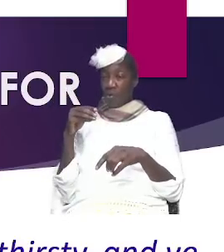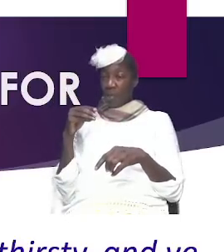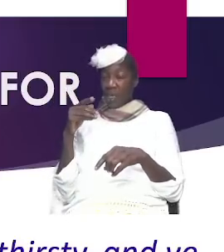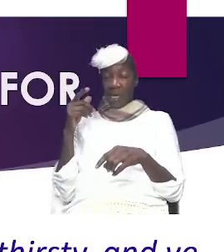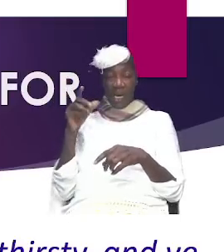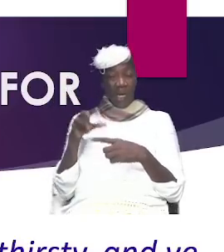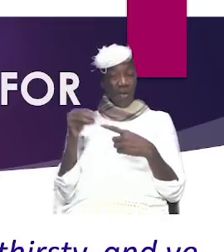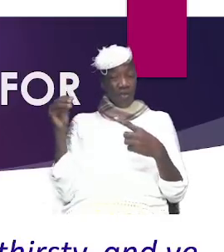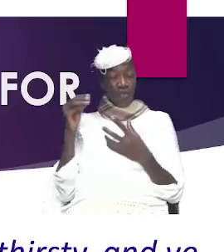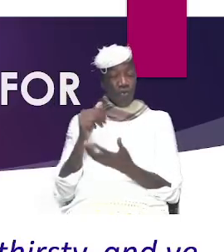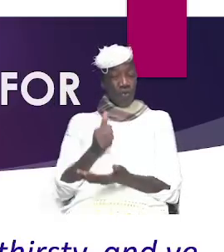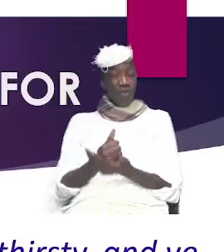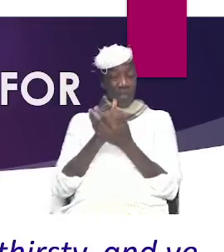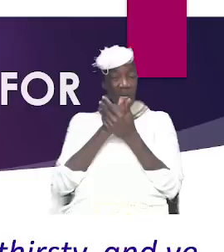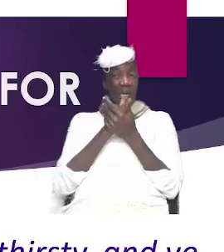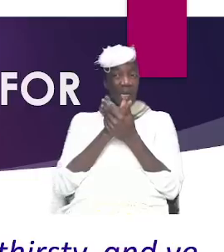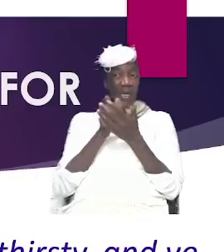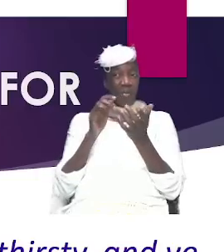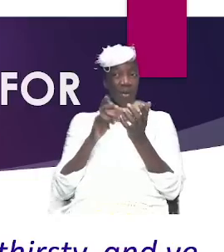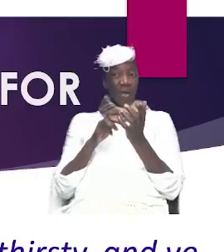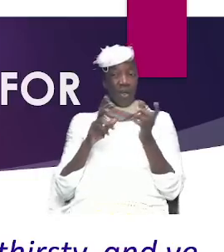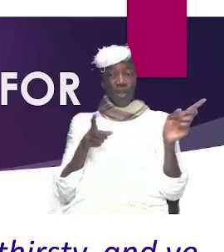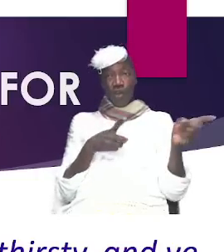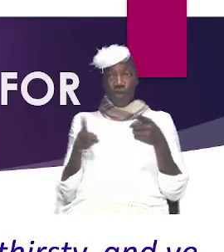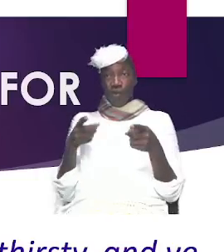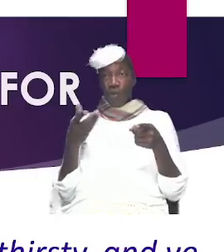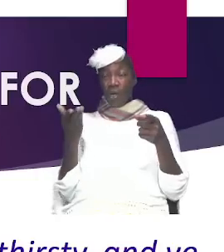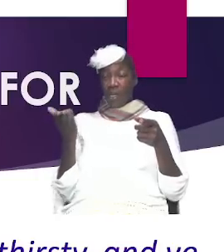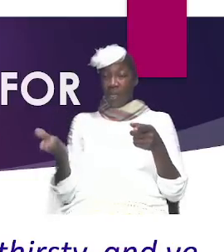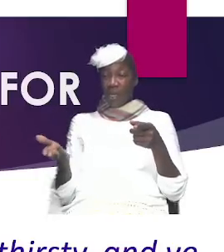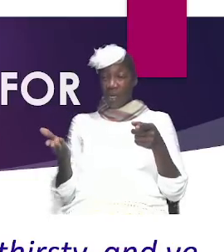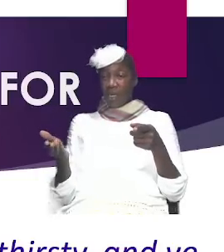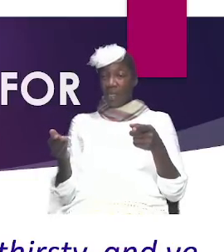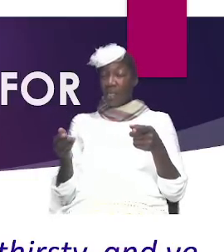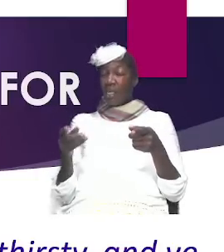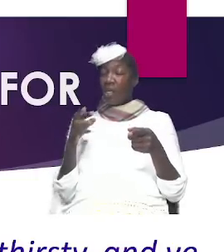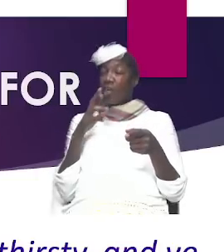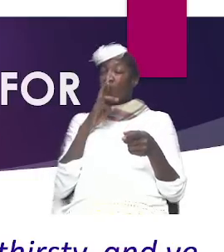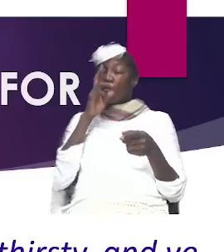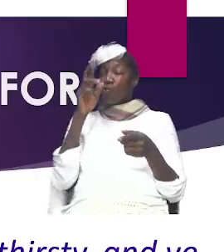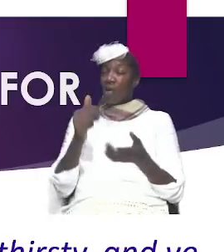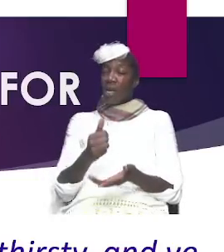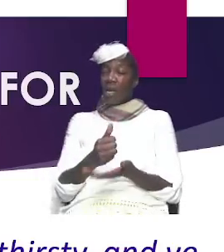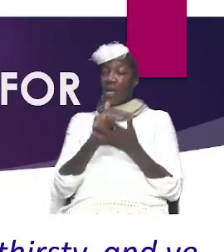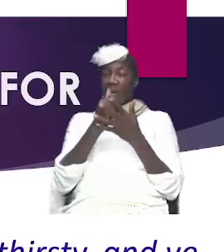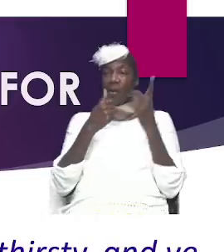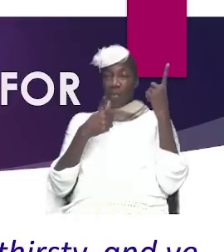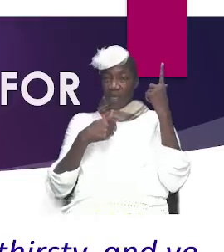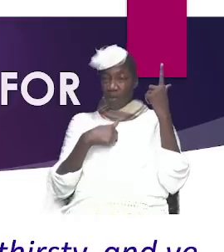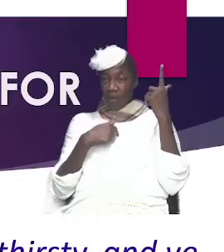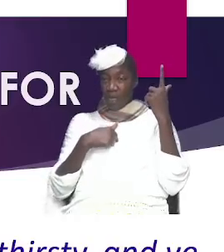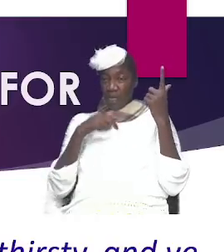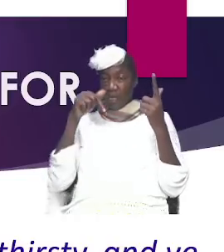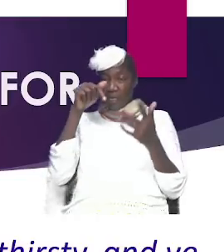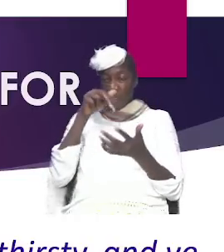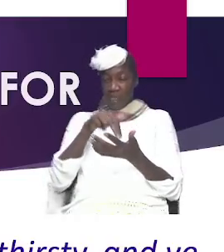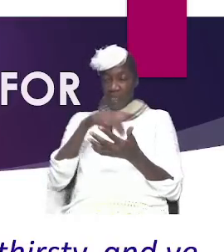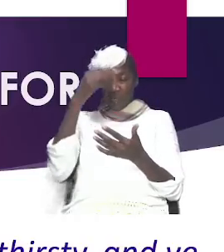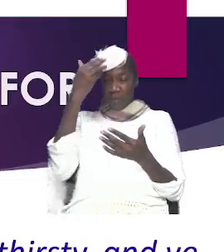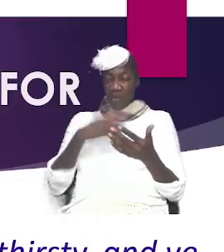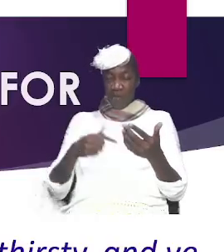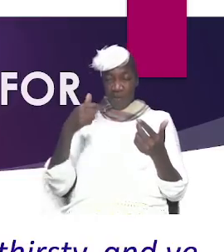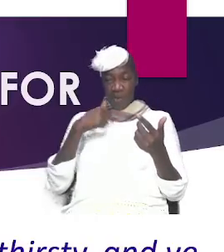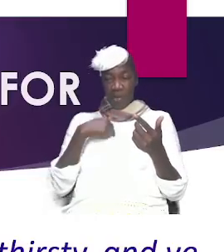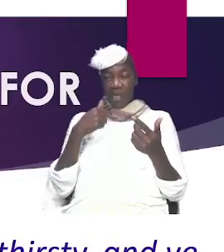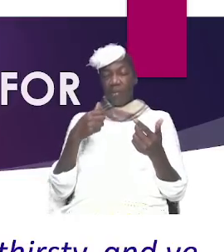them, and you help them. He said, look here, you're doing that, you're really helping me. And when you stand before me, I am going to